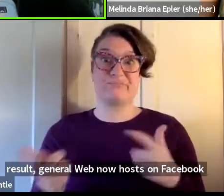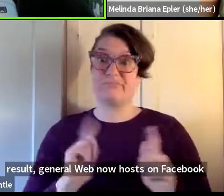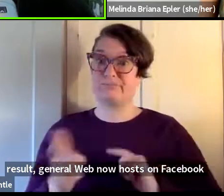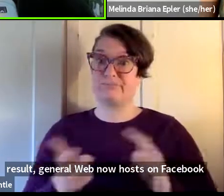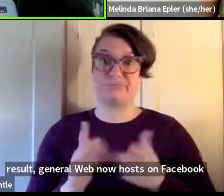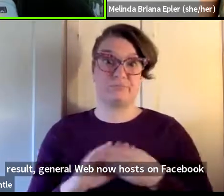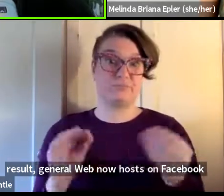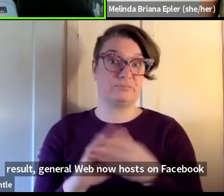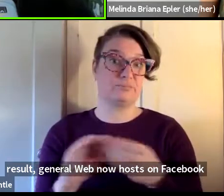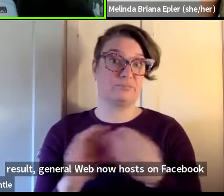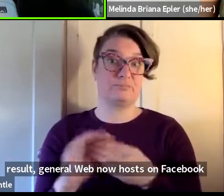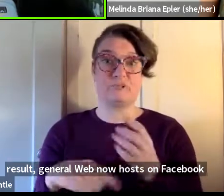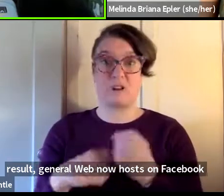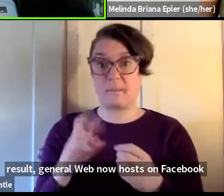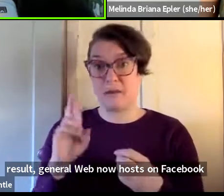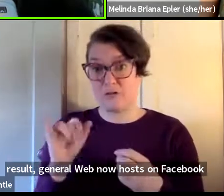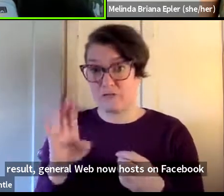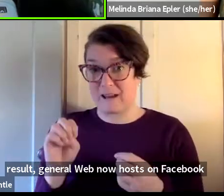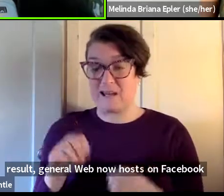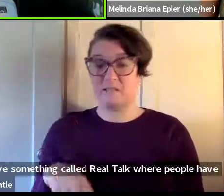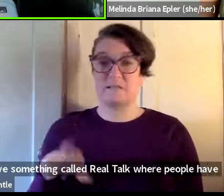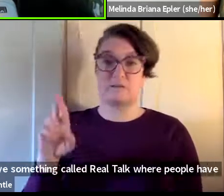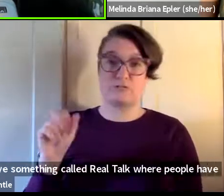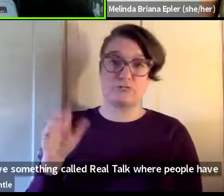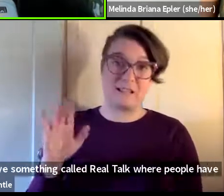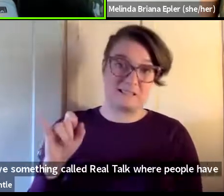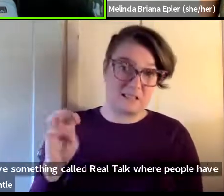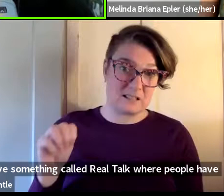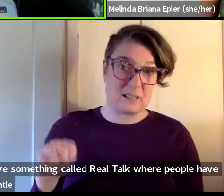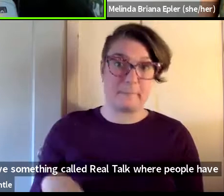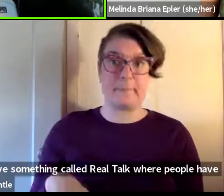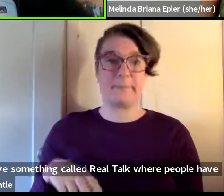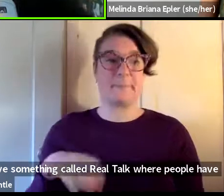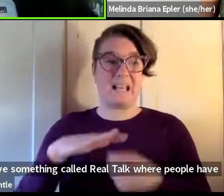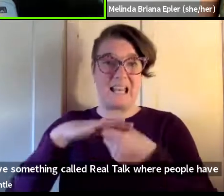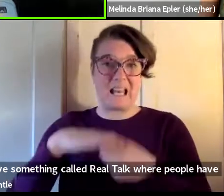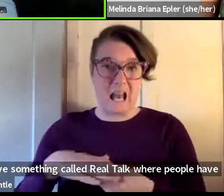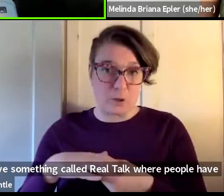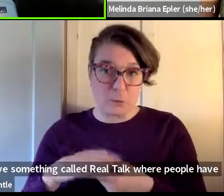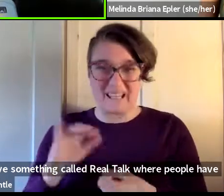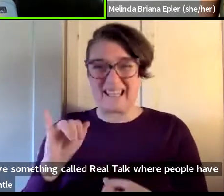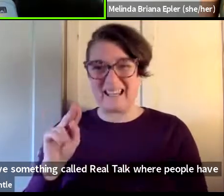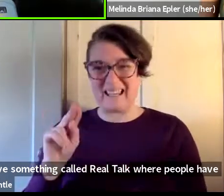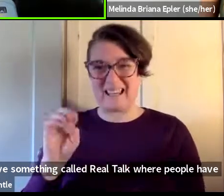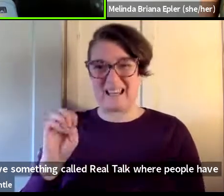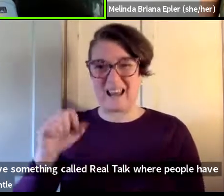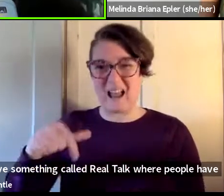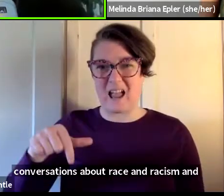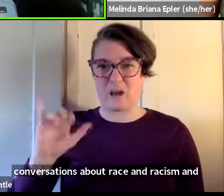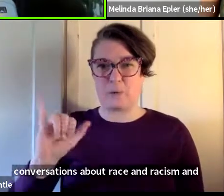about race and racism and inequities in order to